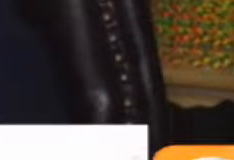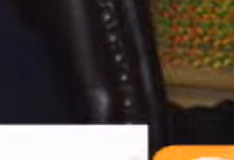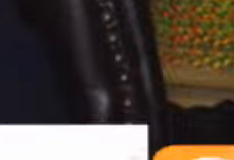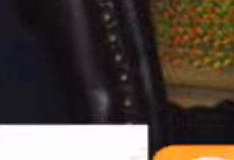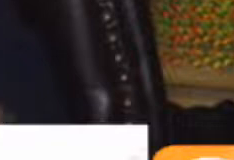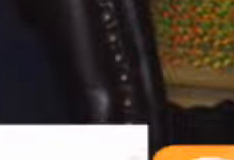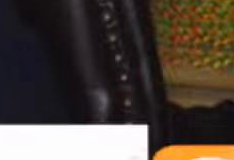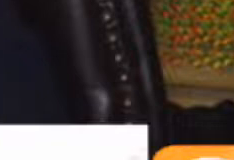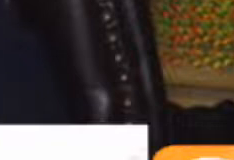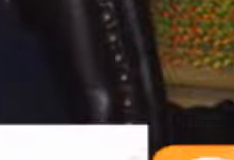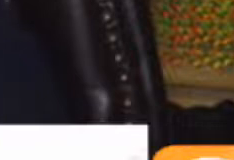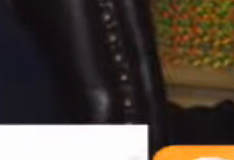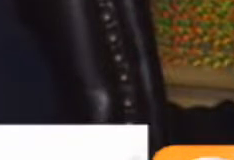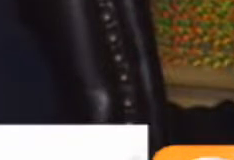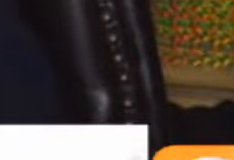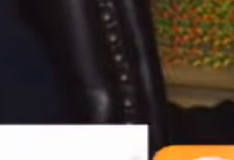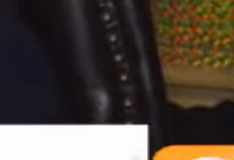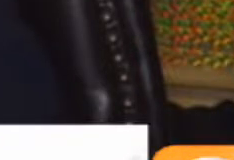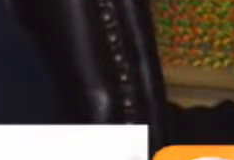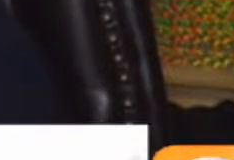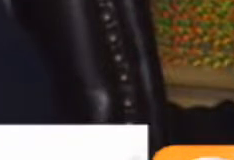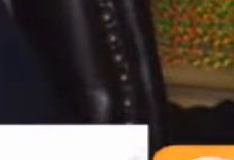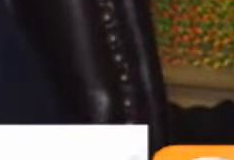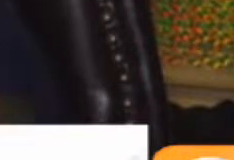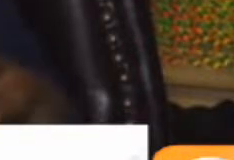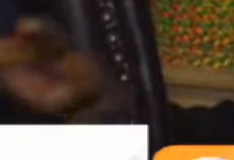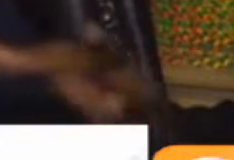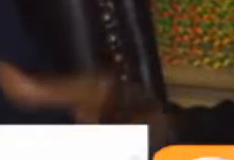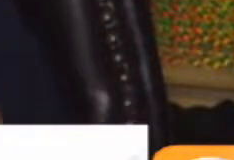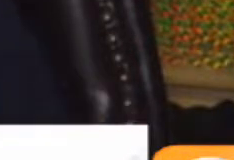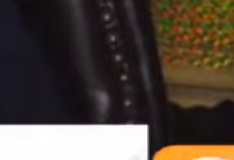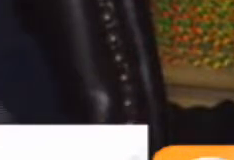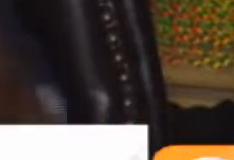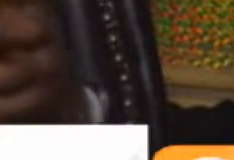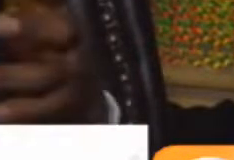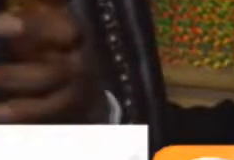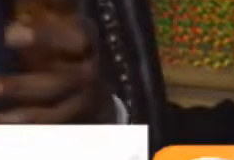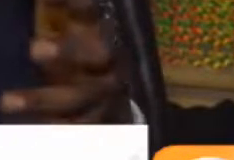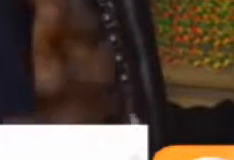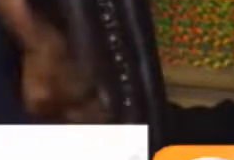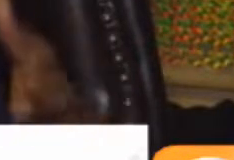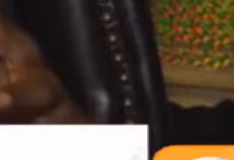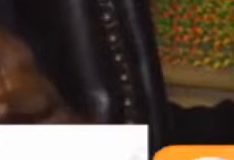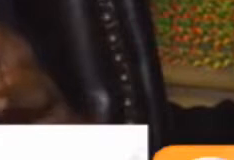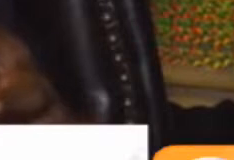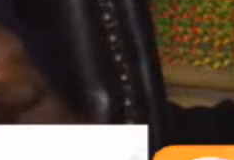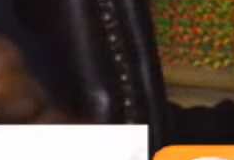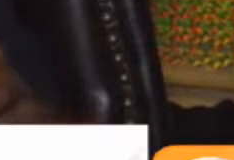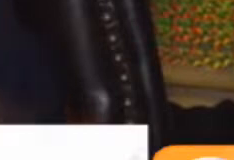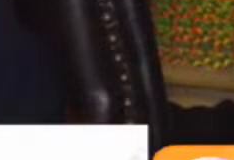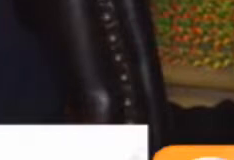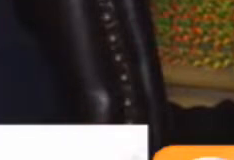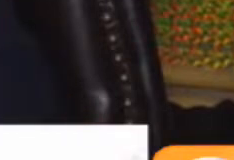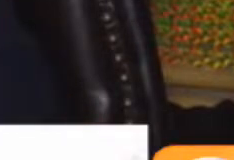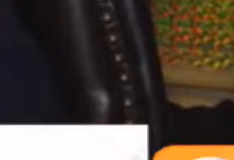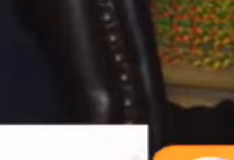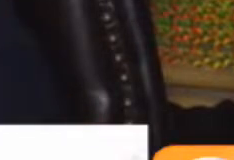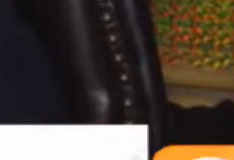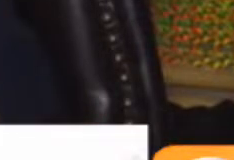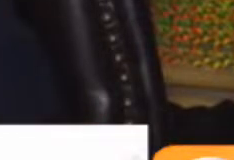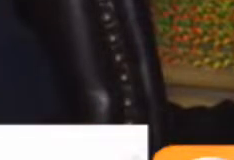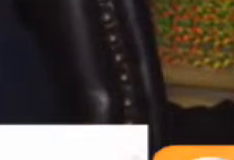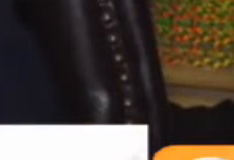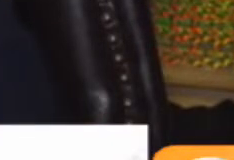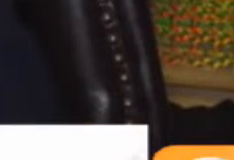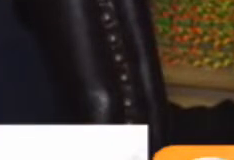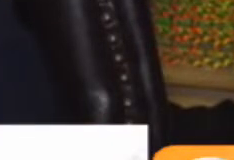So that has been mainly from well-wishers, but the full government complement of it, I'm sure, will be rolled out properly. And